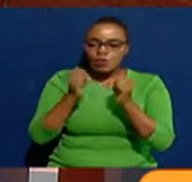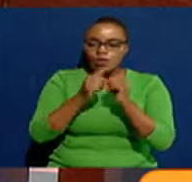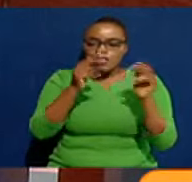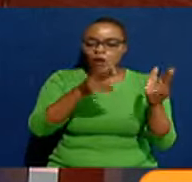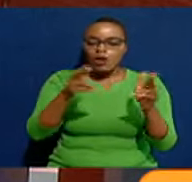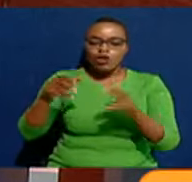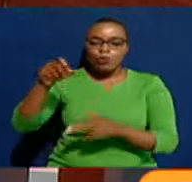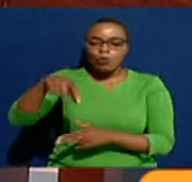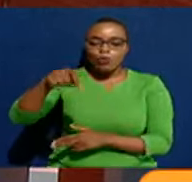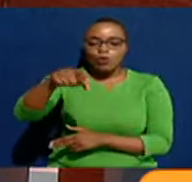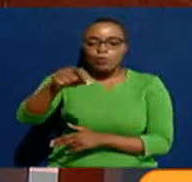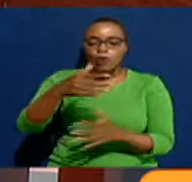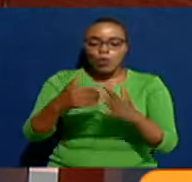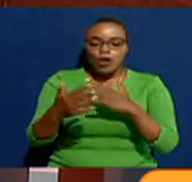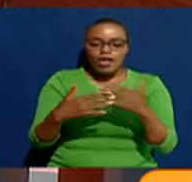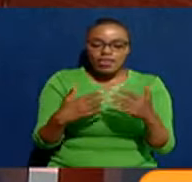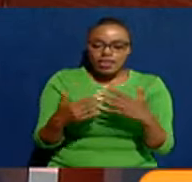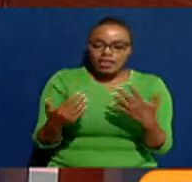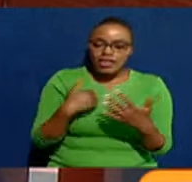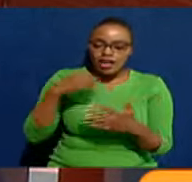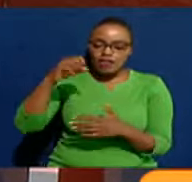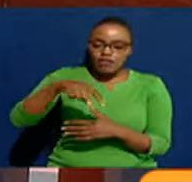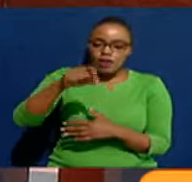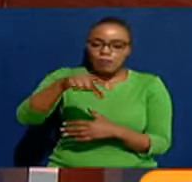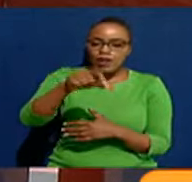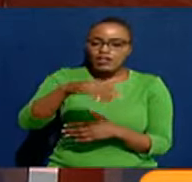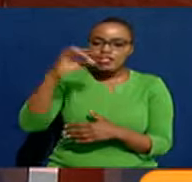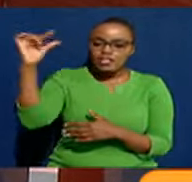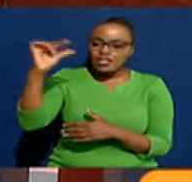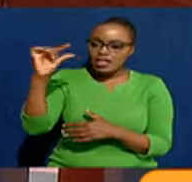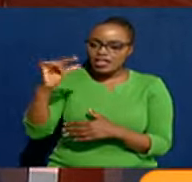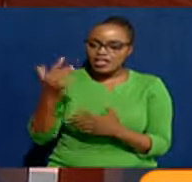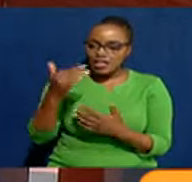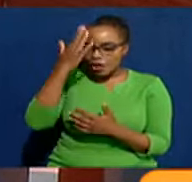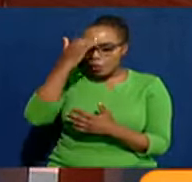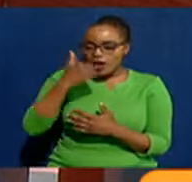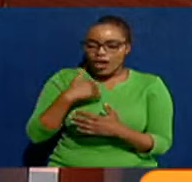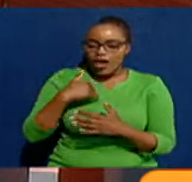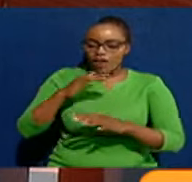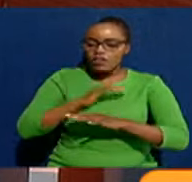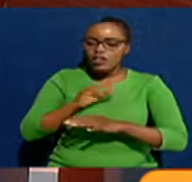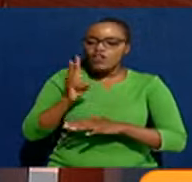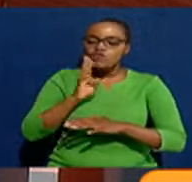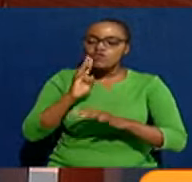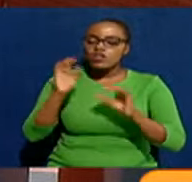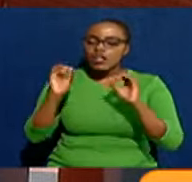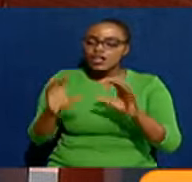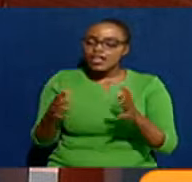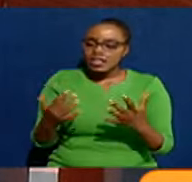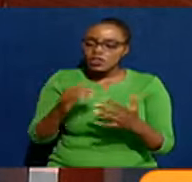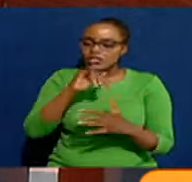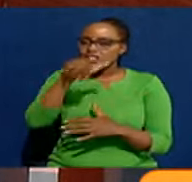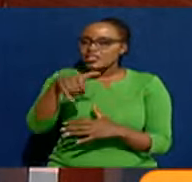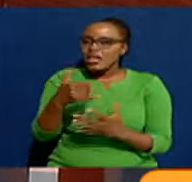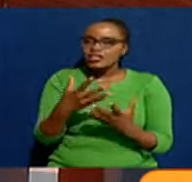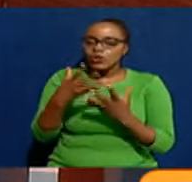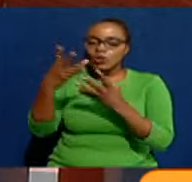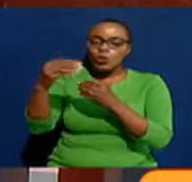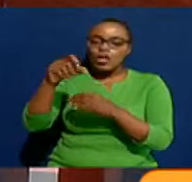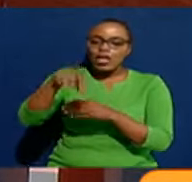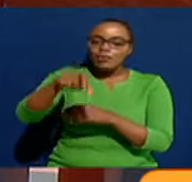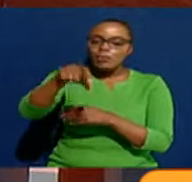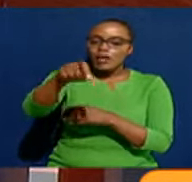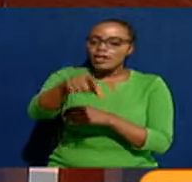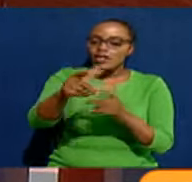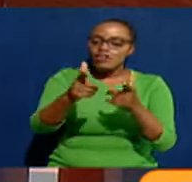crop. Whether they are not going to plant in Garissa just because there is not enough water. They are not just going